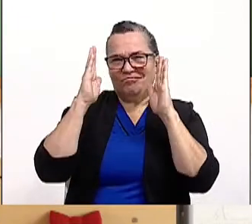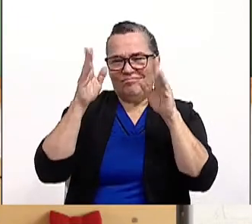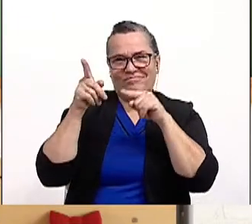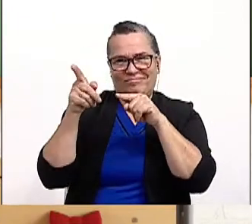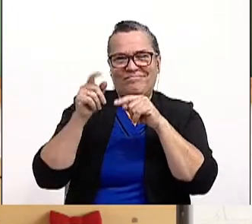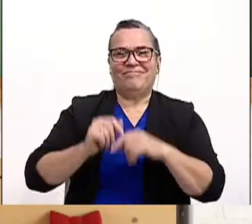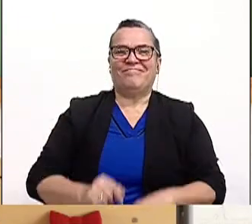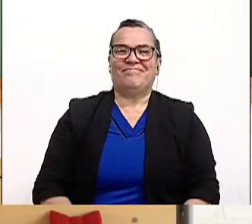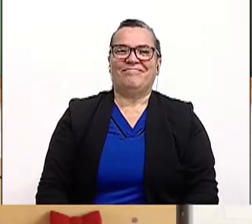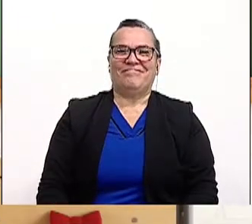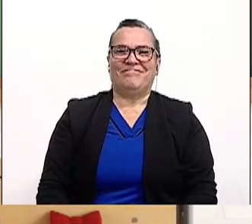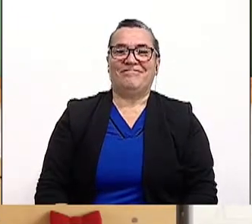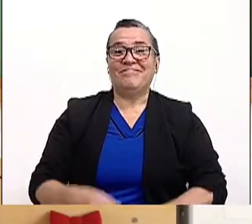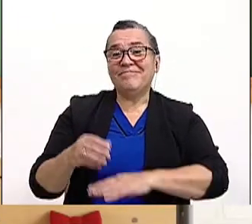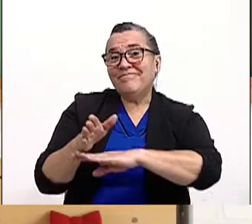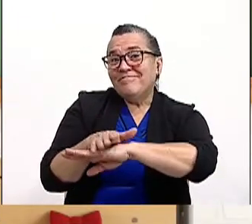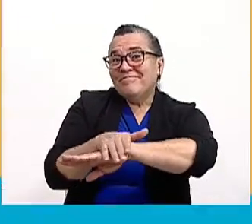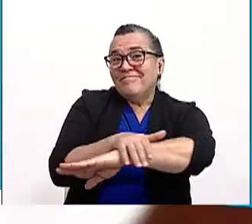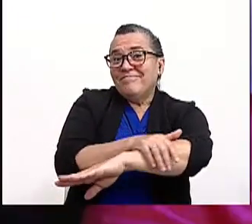attention.